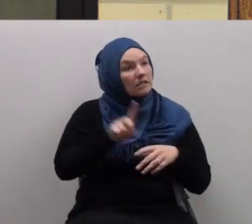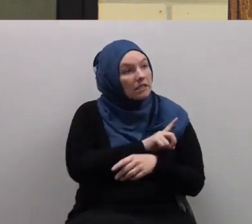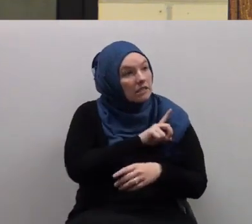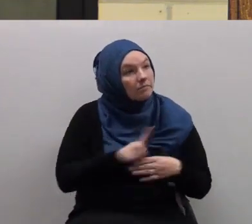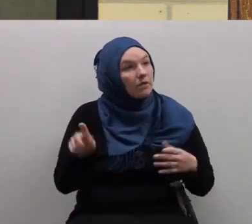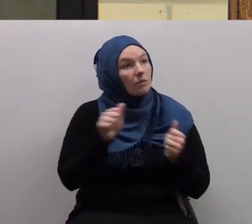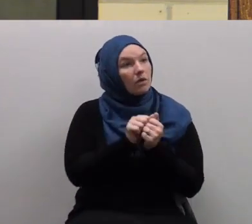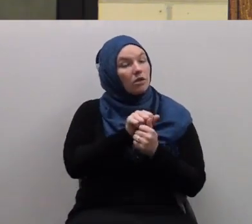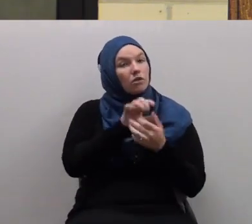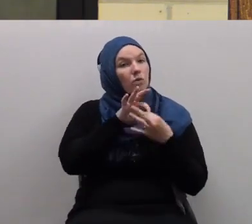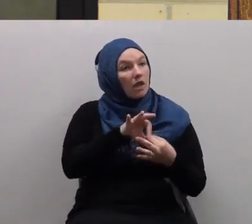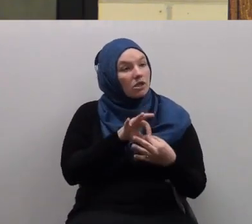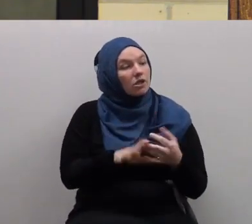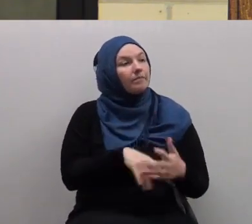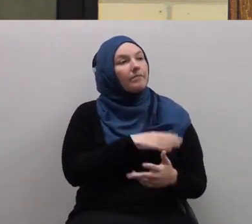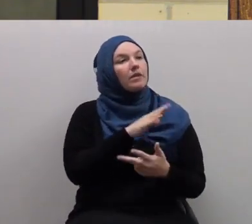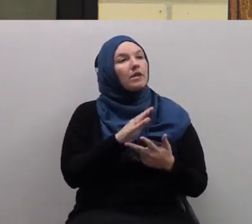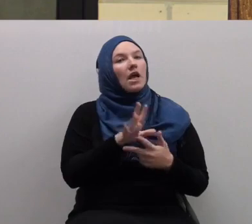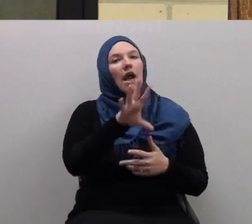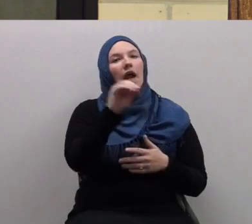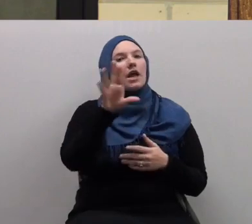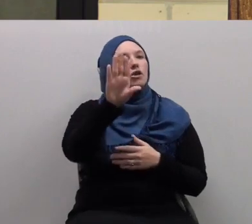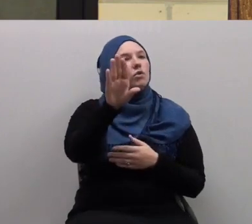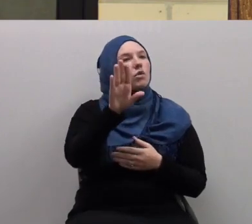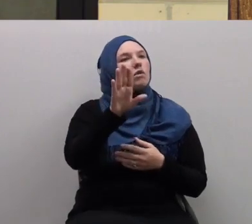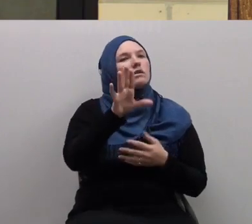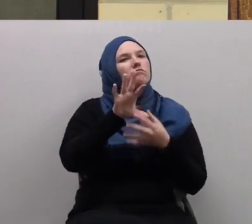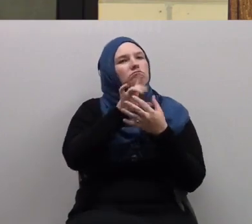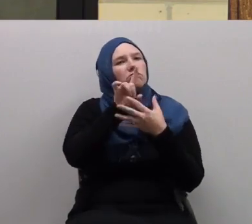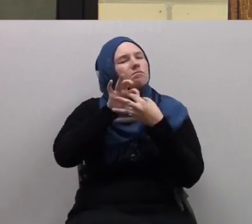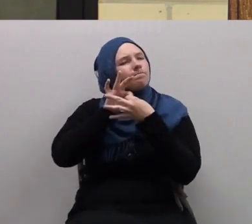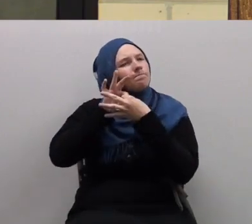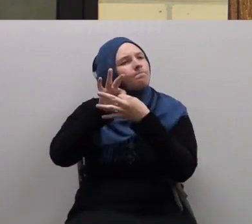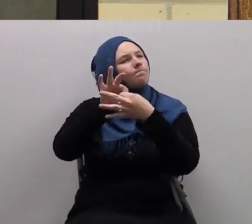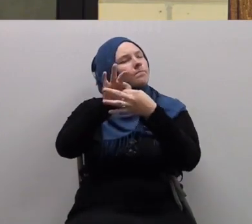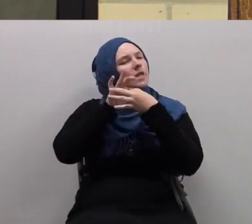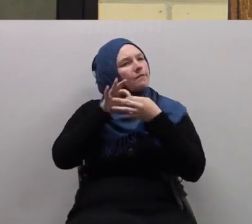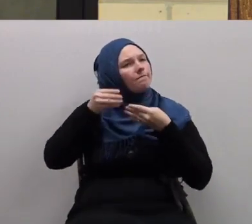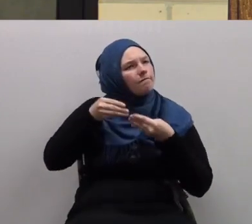relationship, and your nurturing of this relationship.